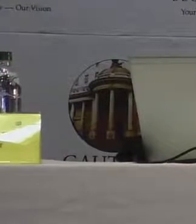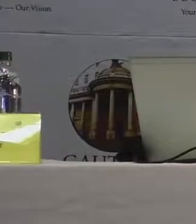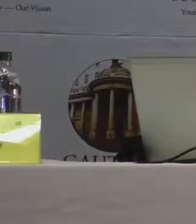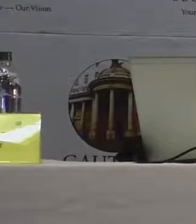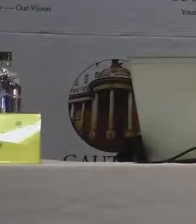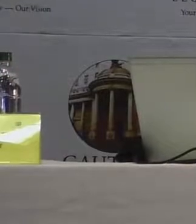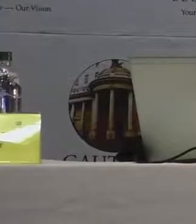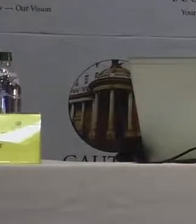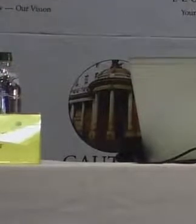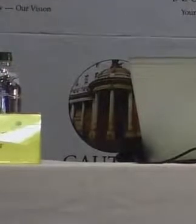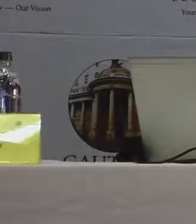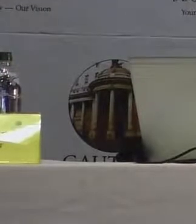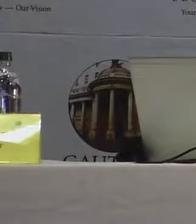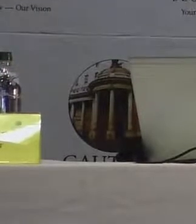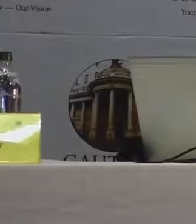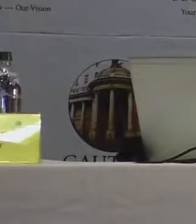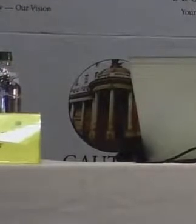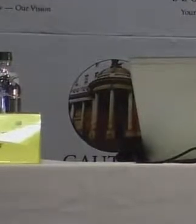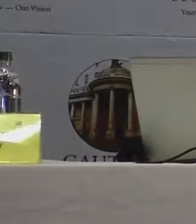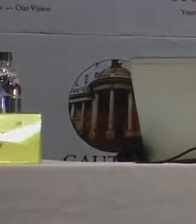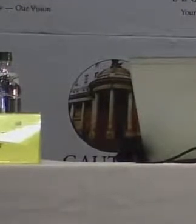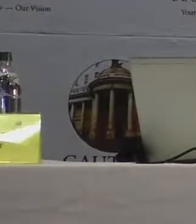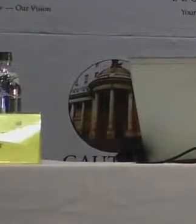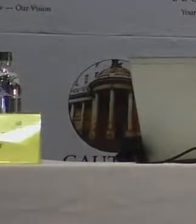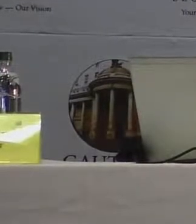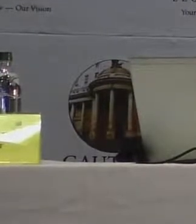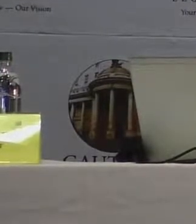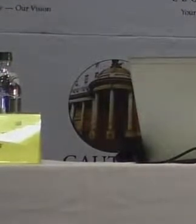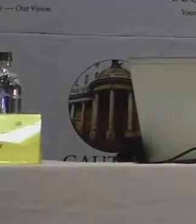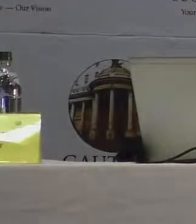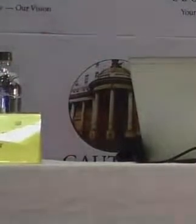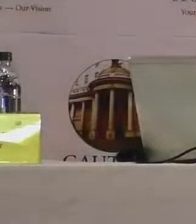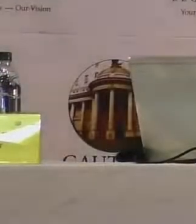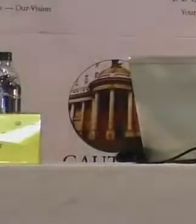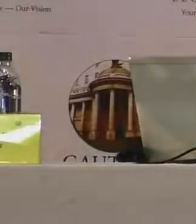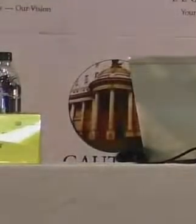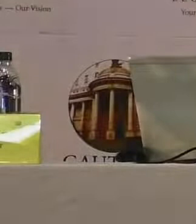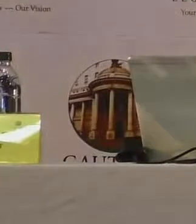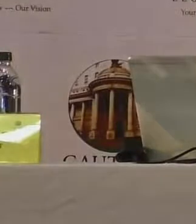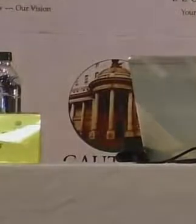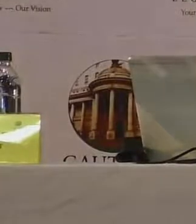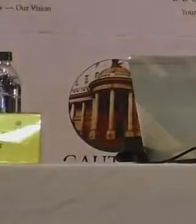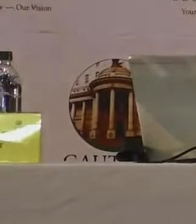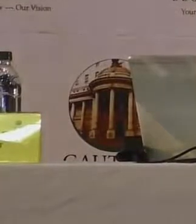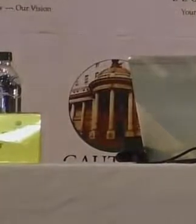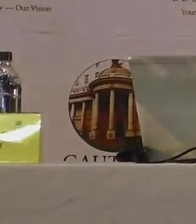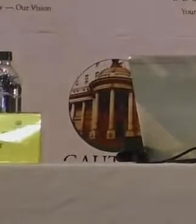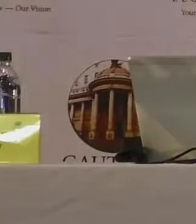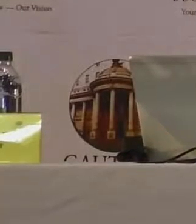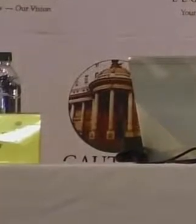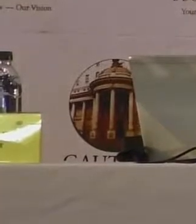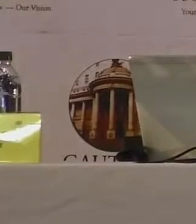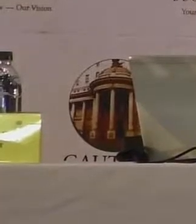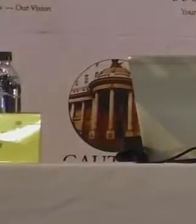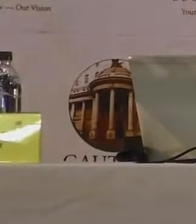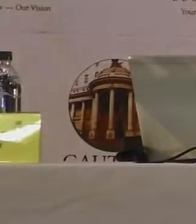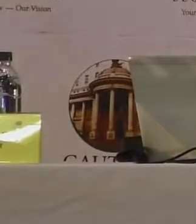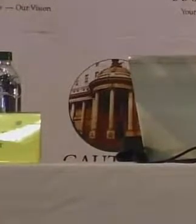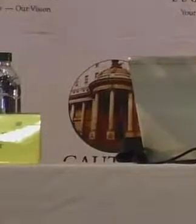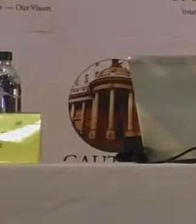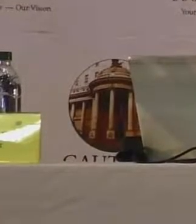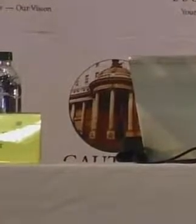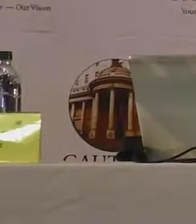that we will be receiving today is to give the Portfolio Committee an update on the